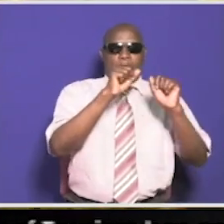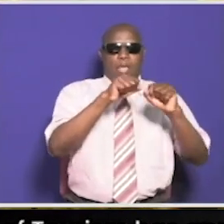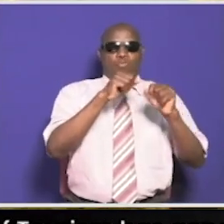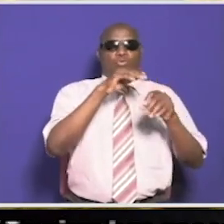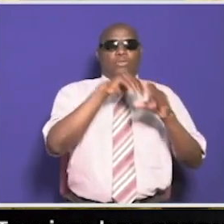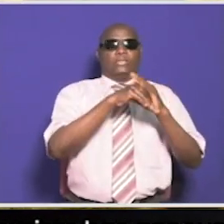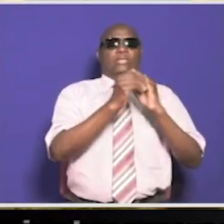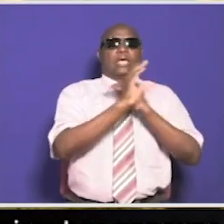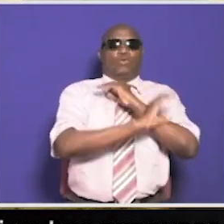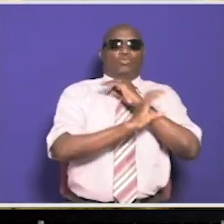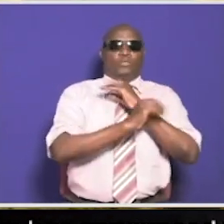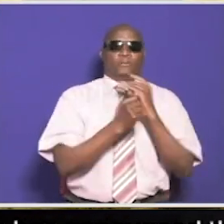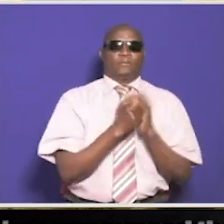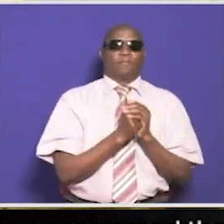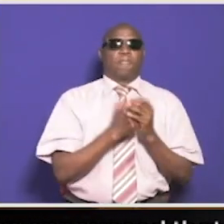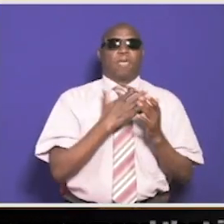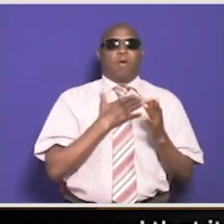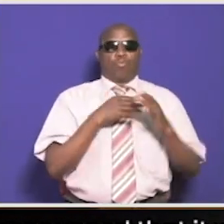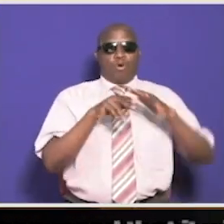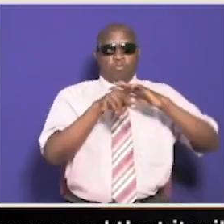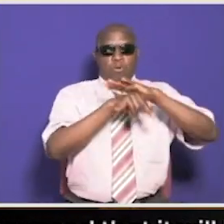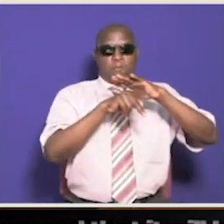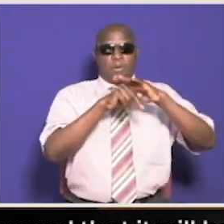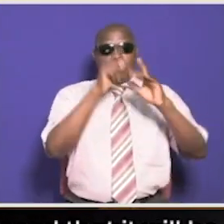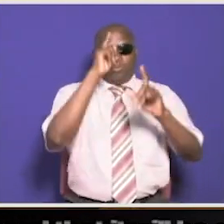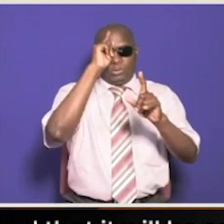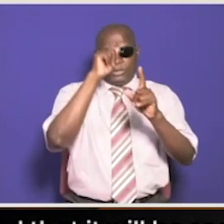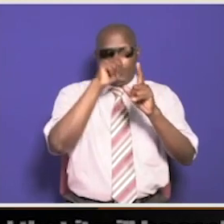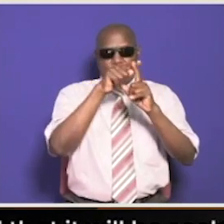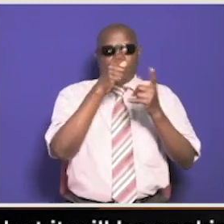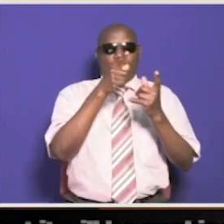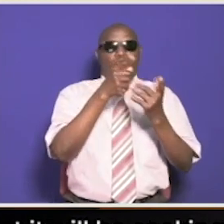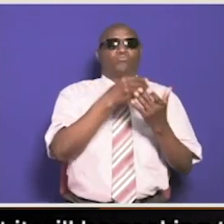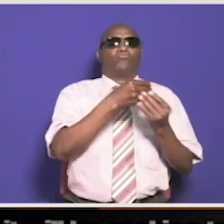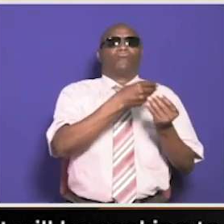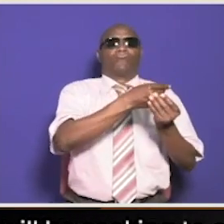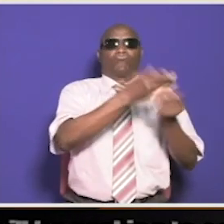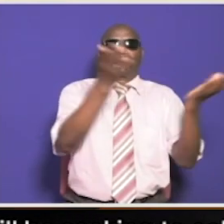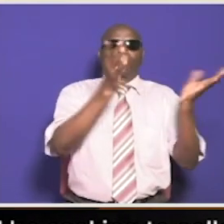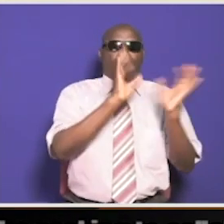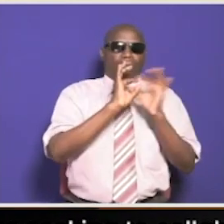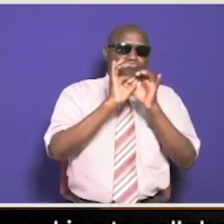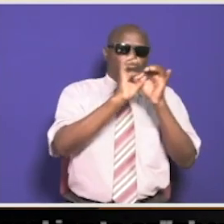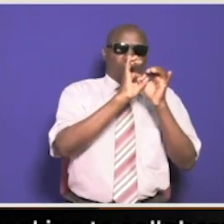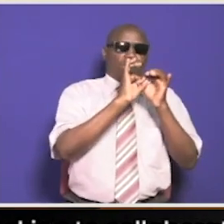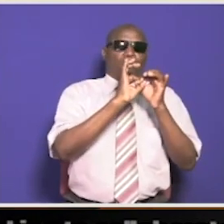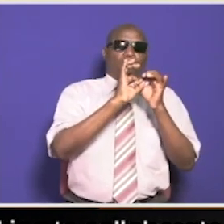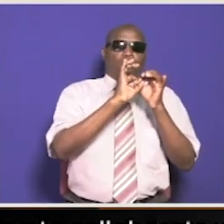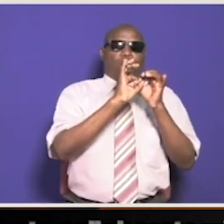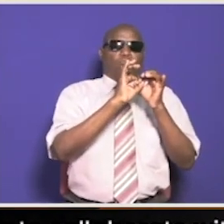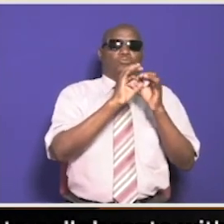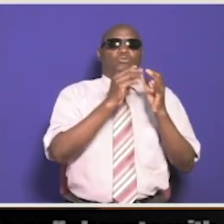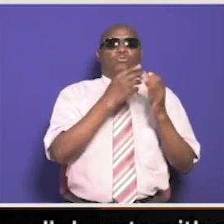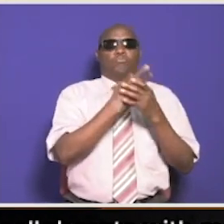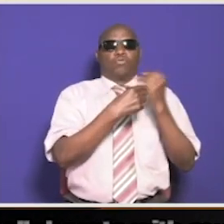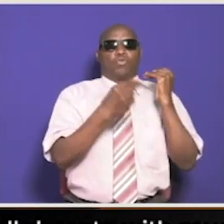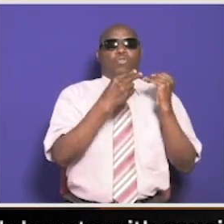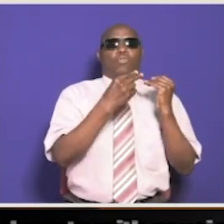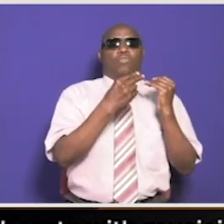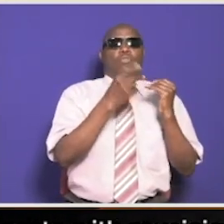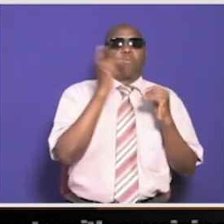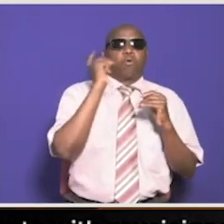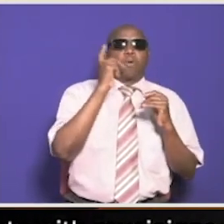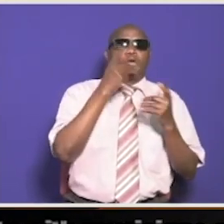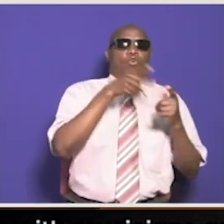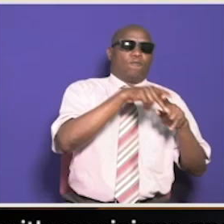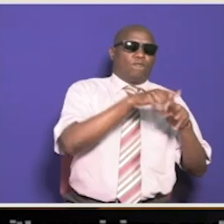the country. Our primary objective is to deliver connectivity, both mobile and fixed, whether